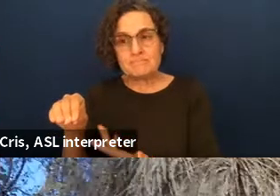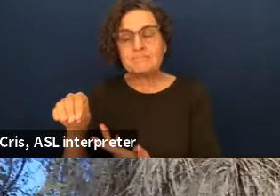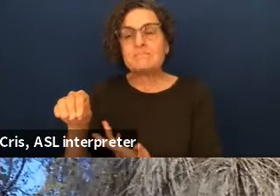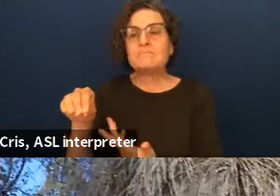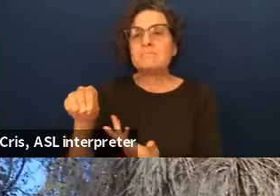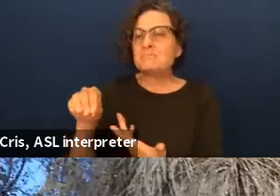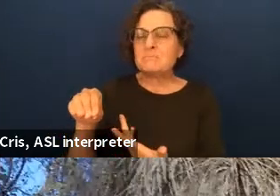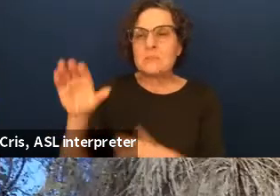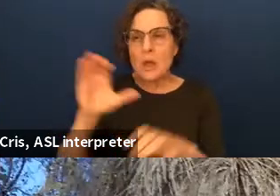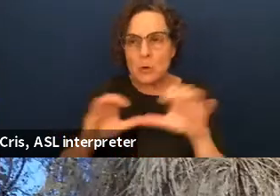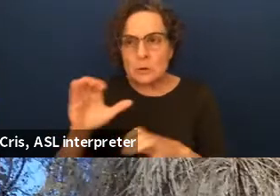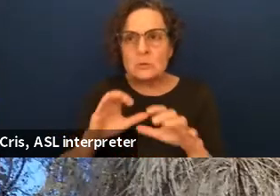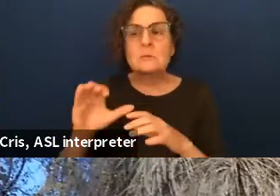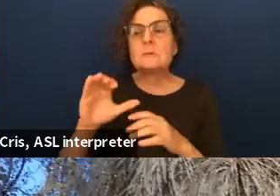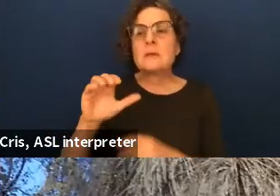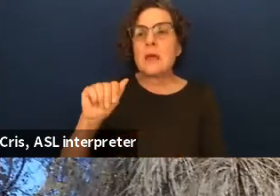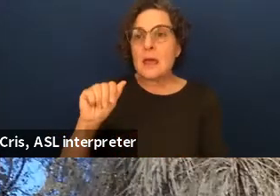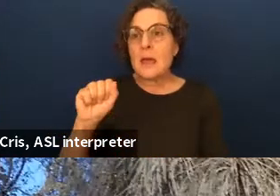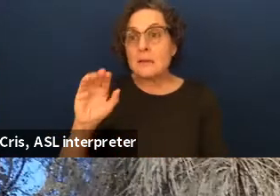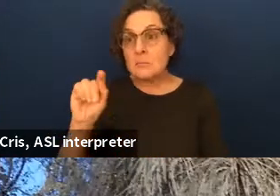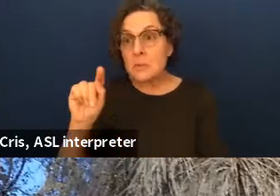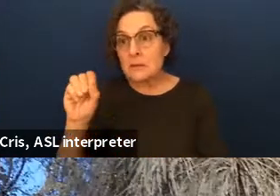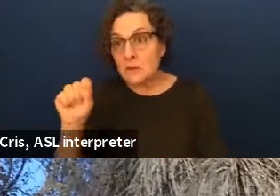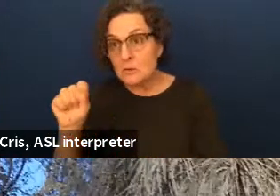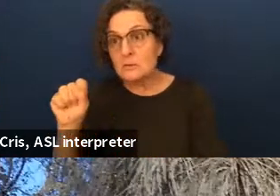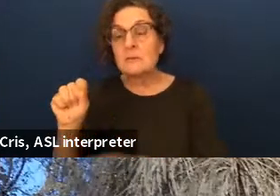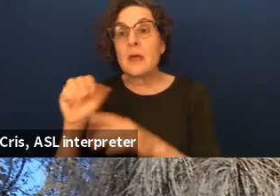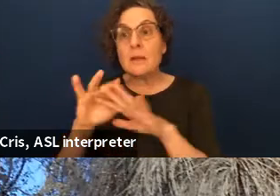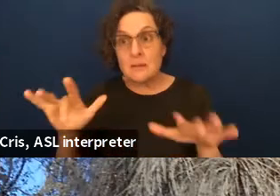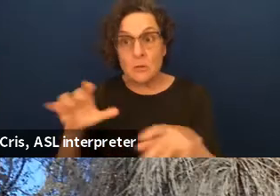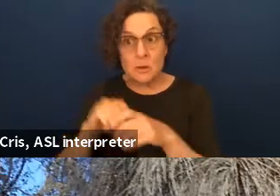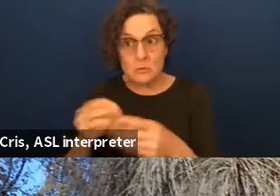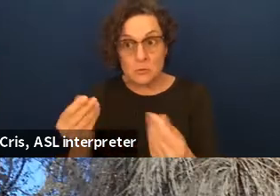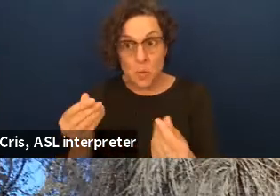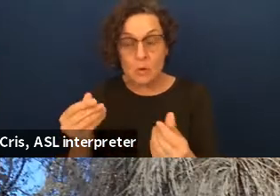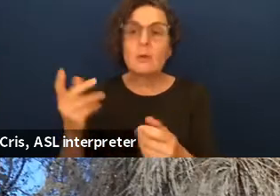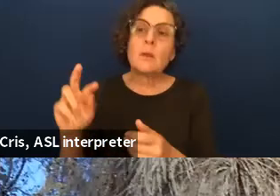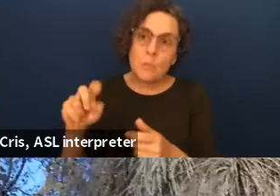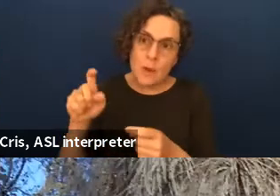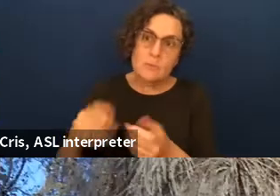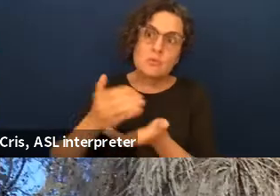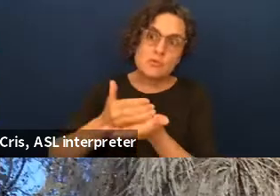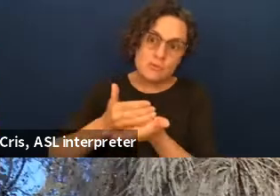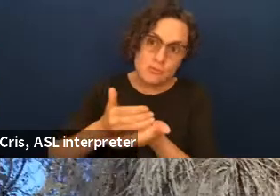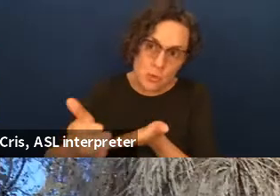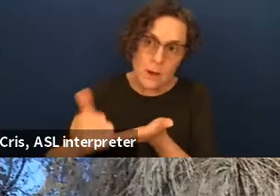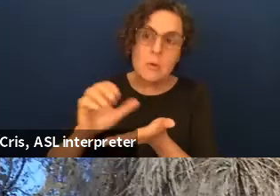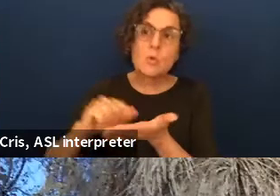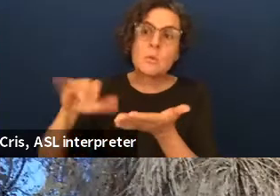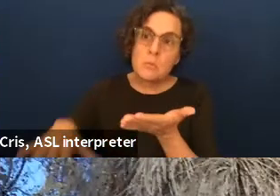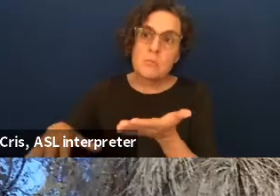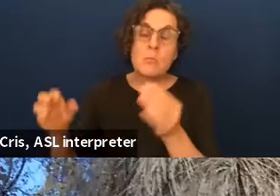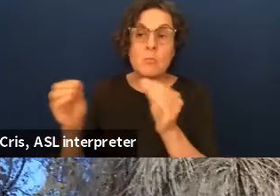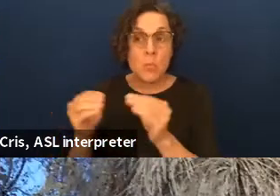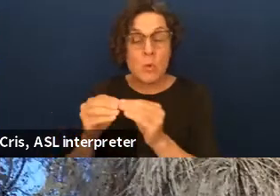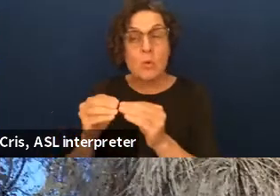contaminants in the soil, then we will do a soil rescrape, which means that we take another 3